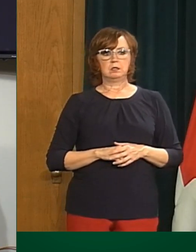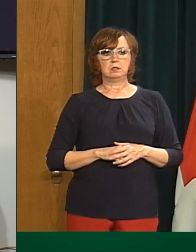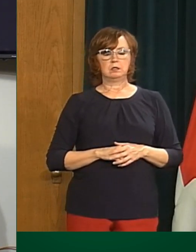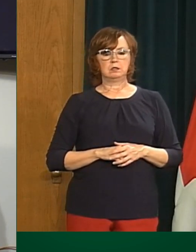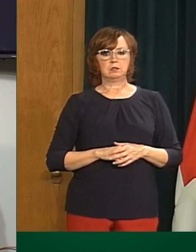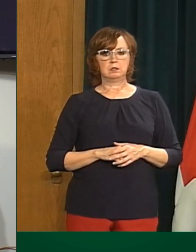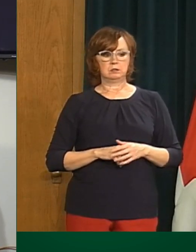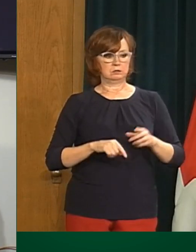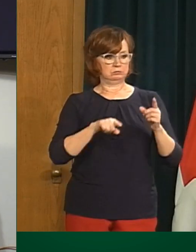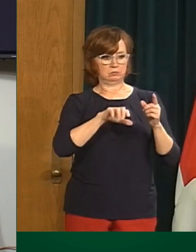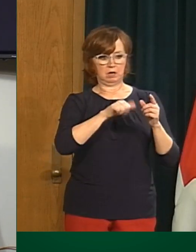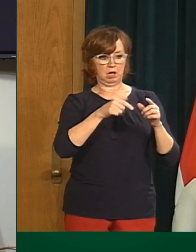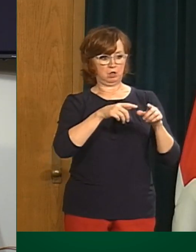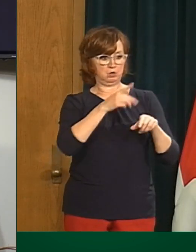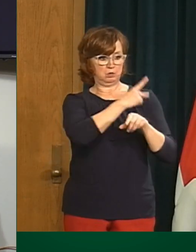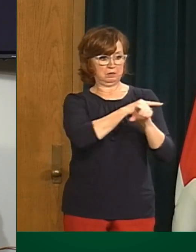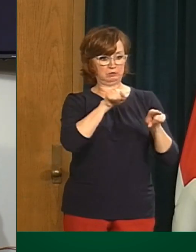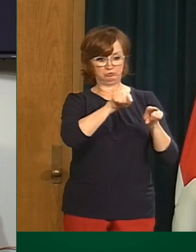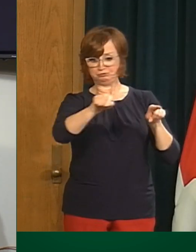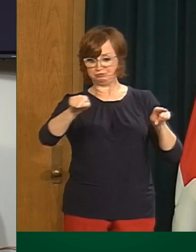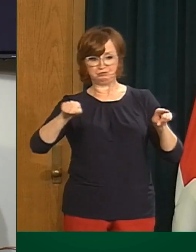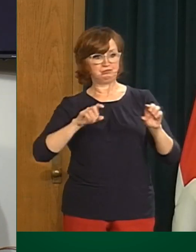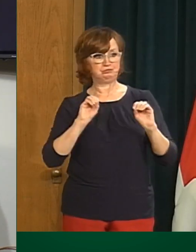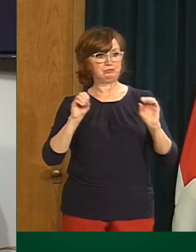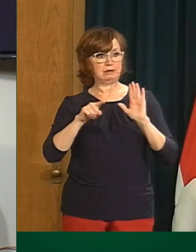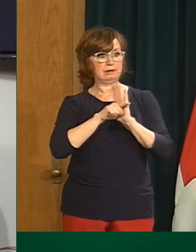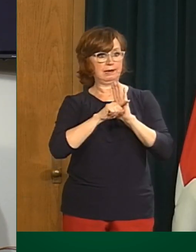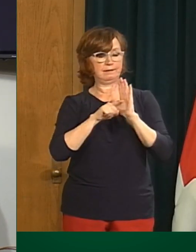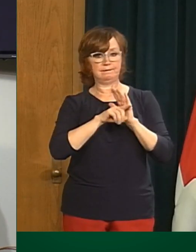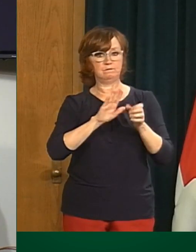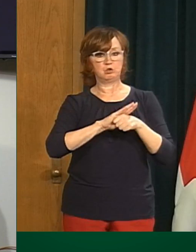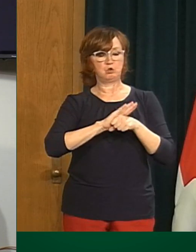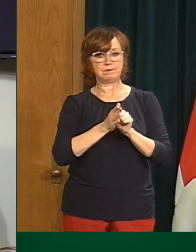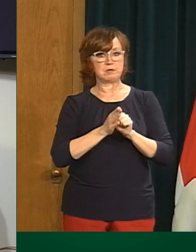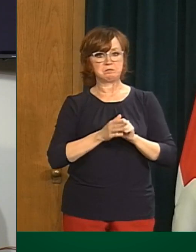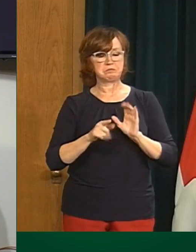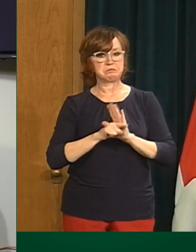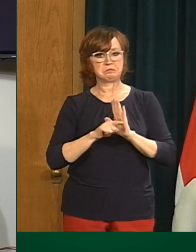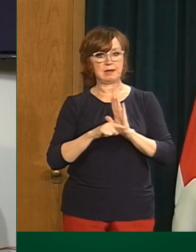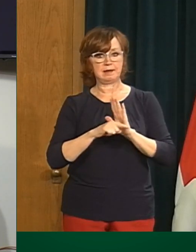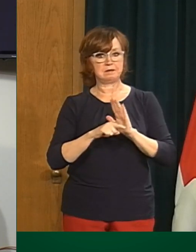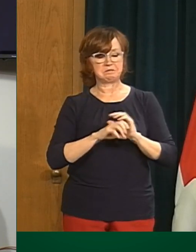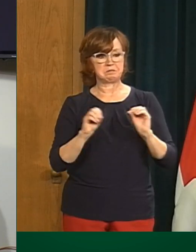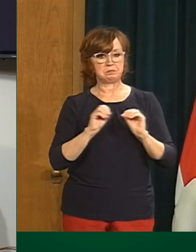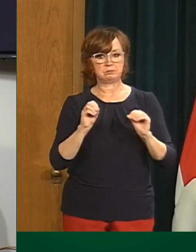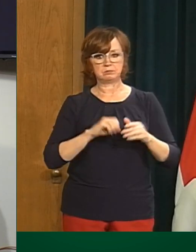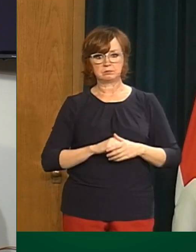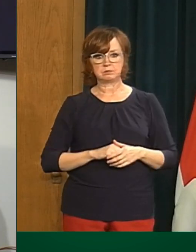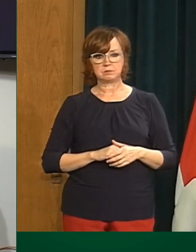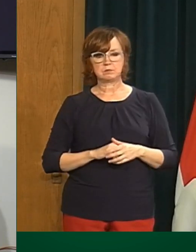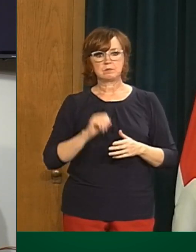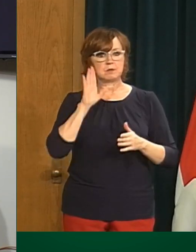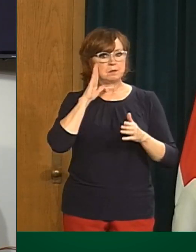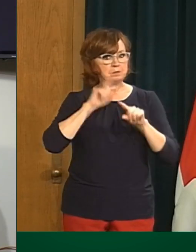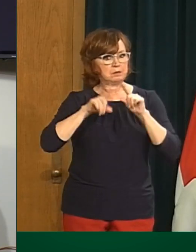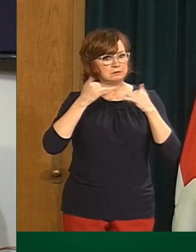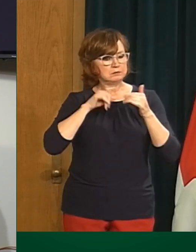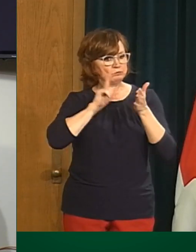residents, they have negative results, but we also monitor them every day for any minimal symptoms.